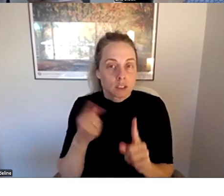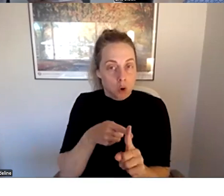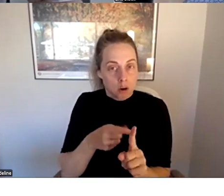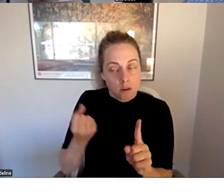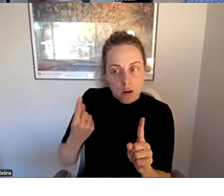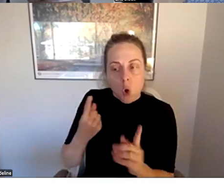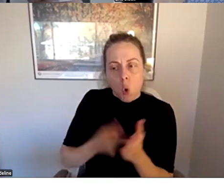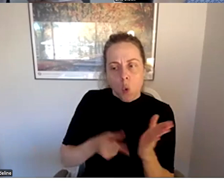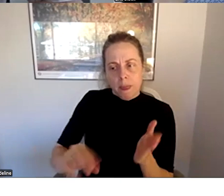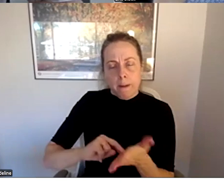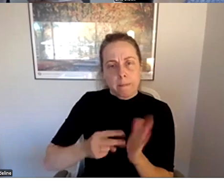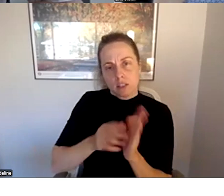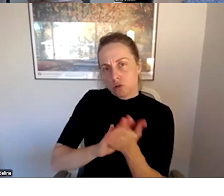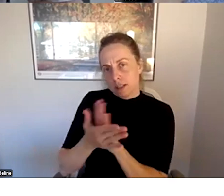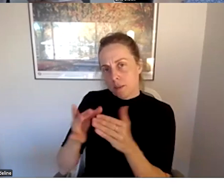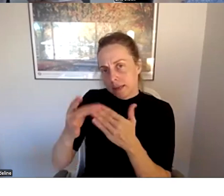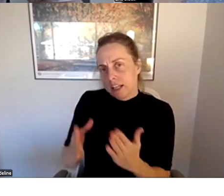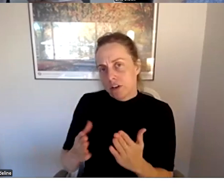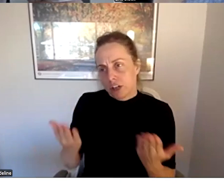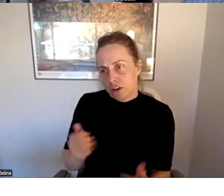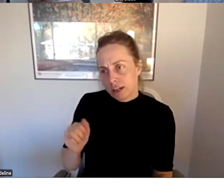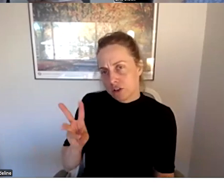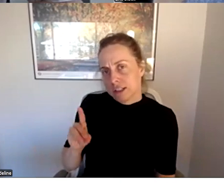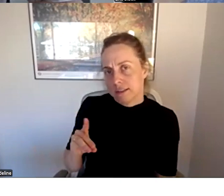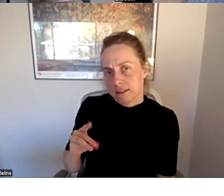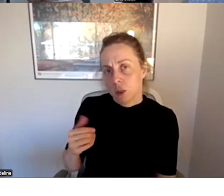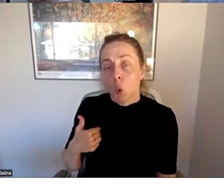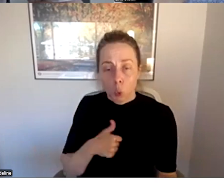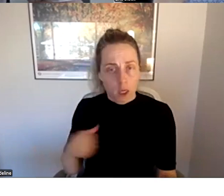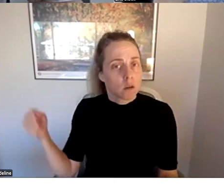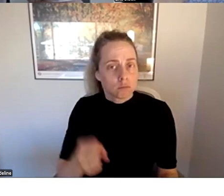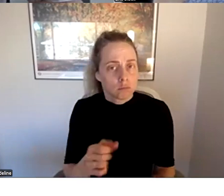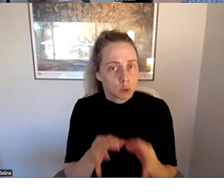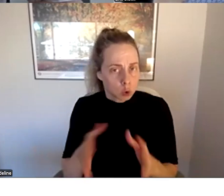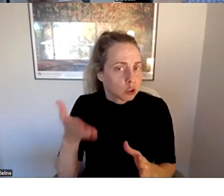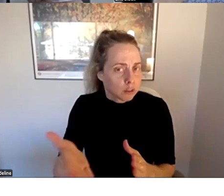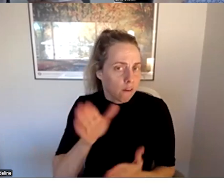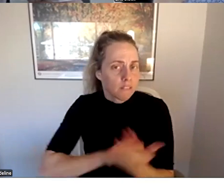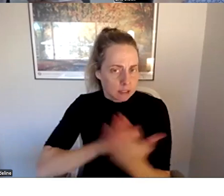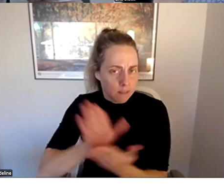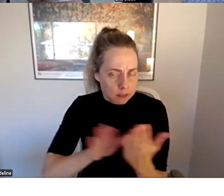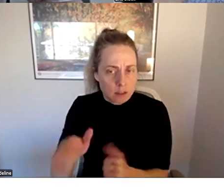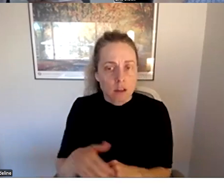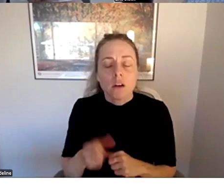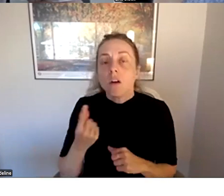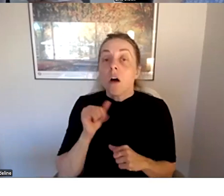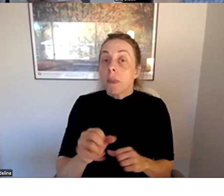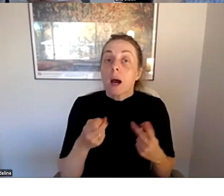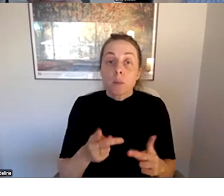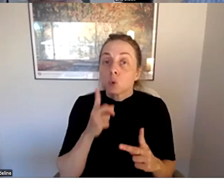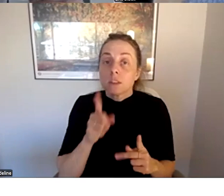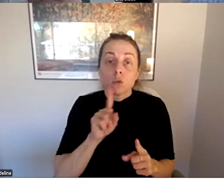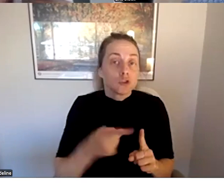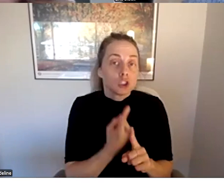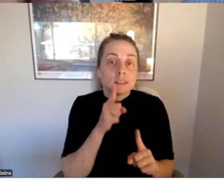means to be a leader at Andersen. And not only is that an opportunity in this case for deaf individuals in our